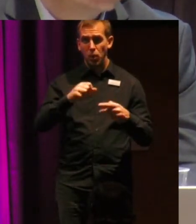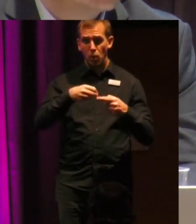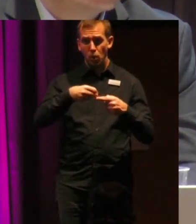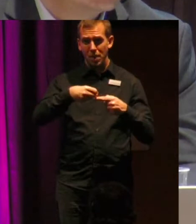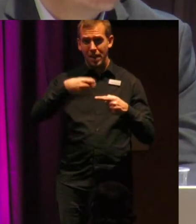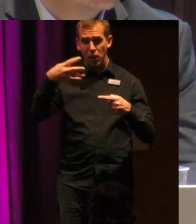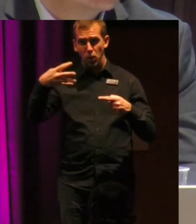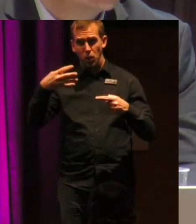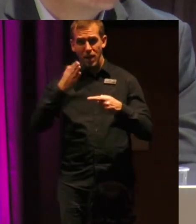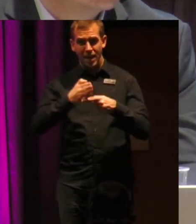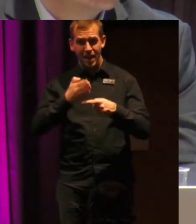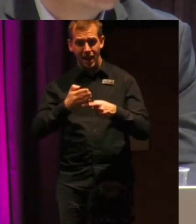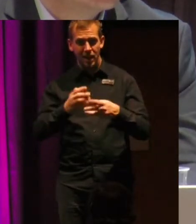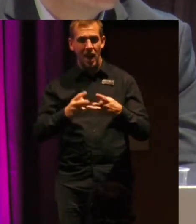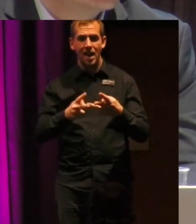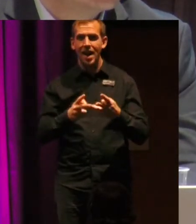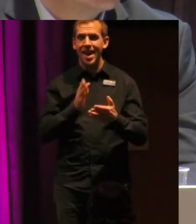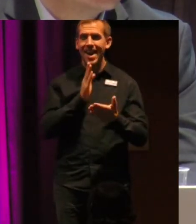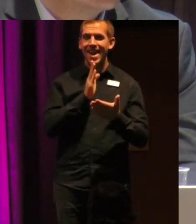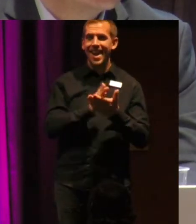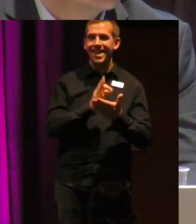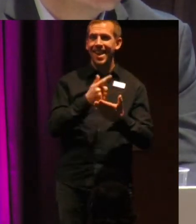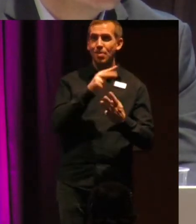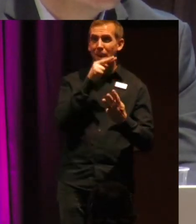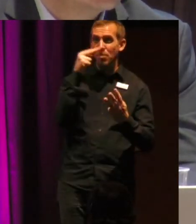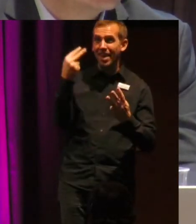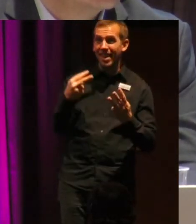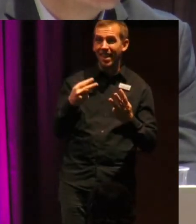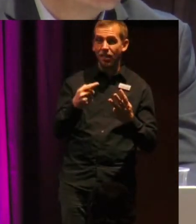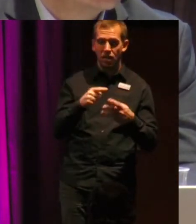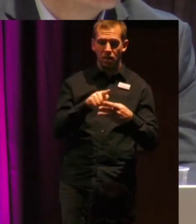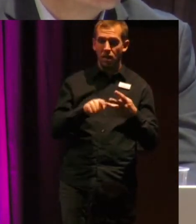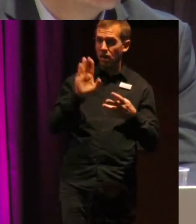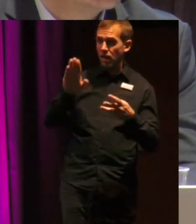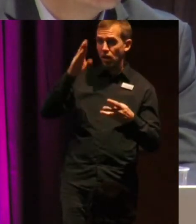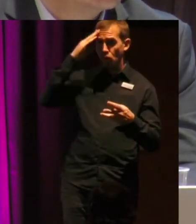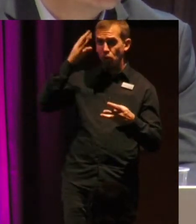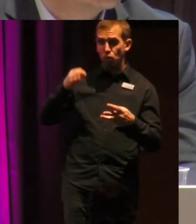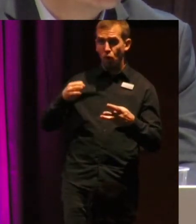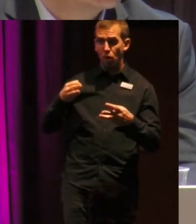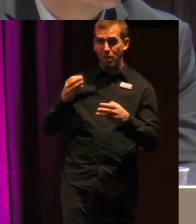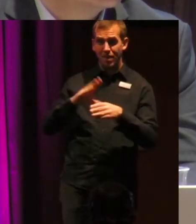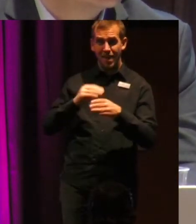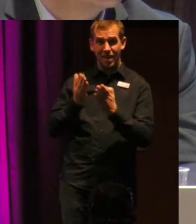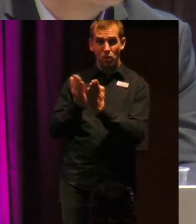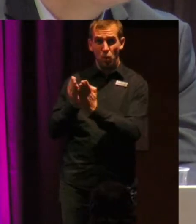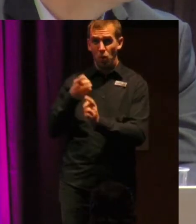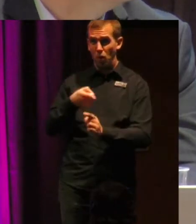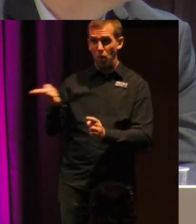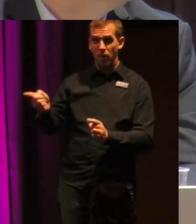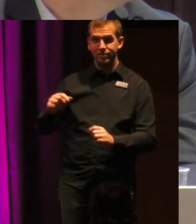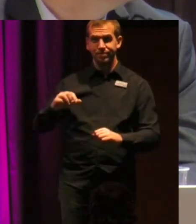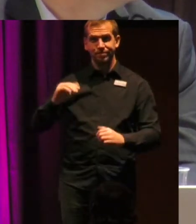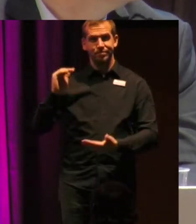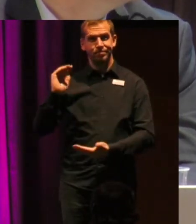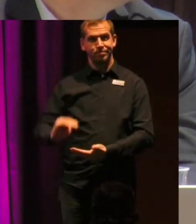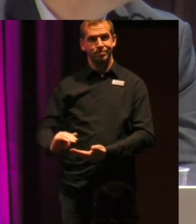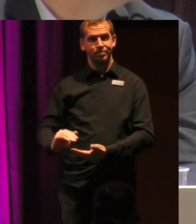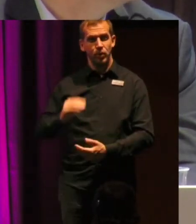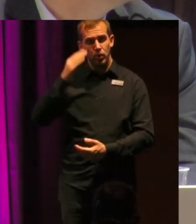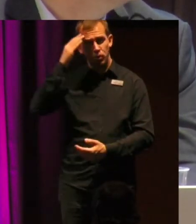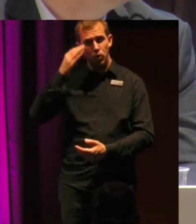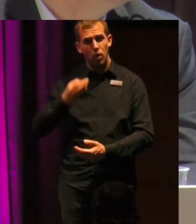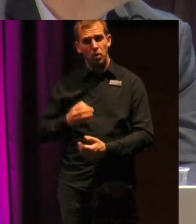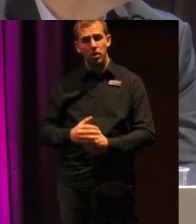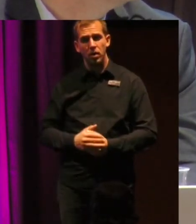or a right-based approach at all is very limited in the Swedish schools. And I know for once